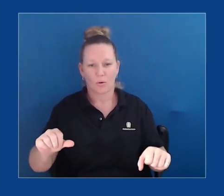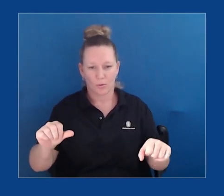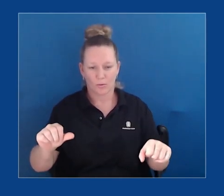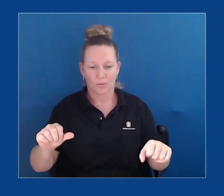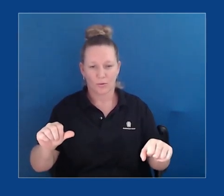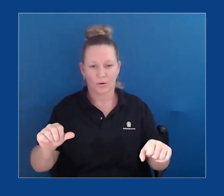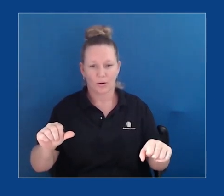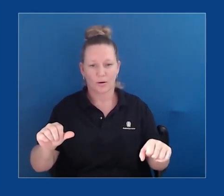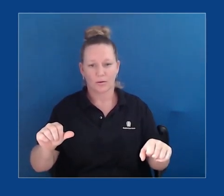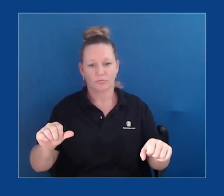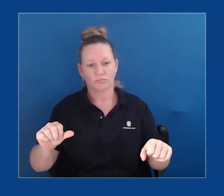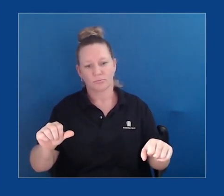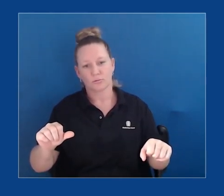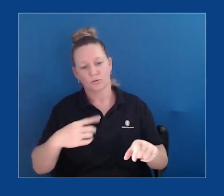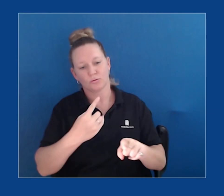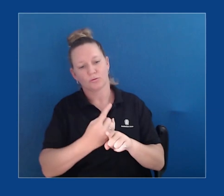a crowd of people that